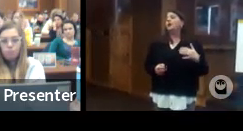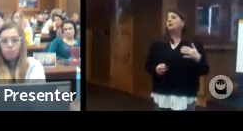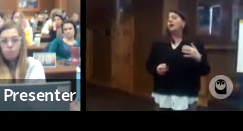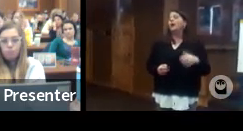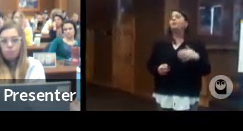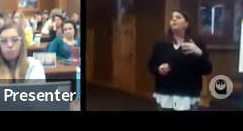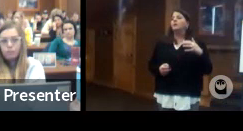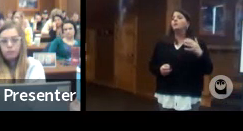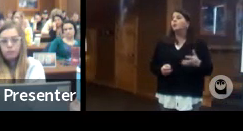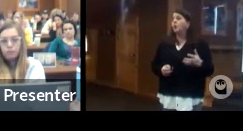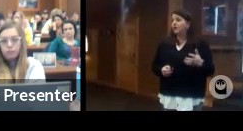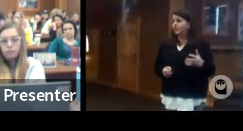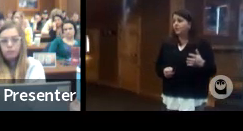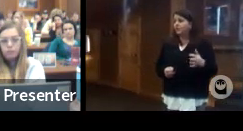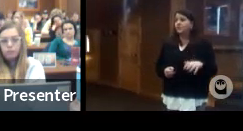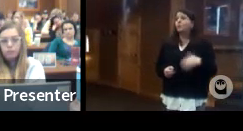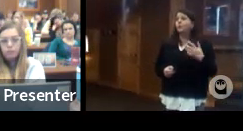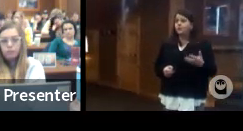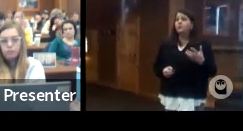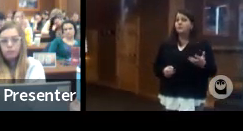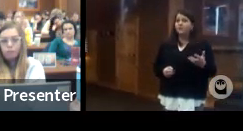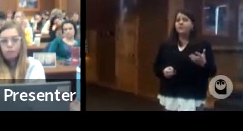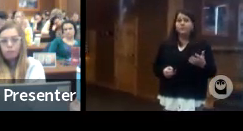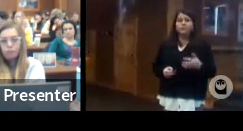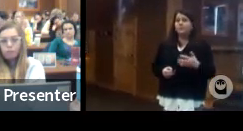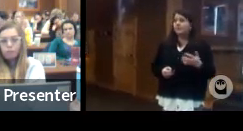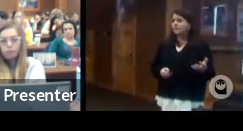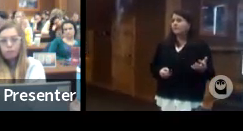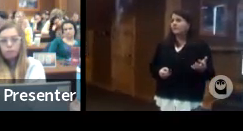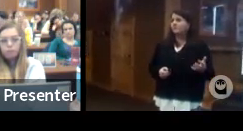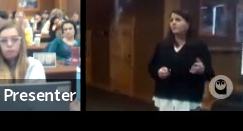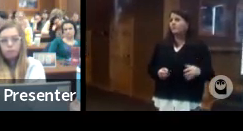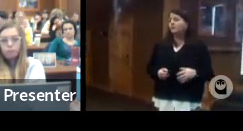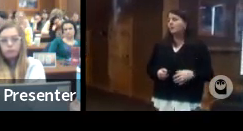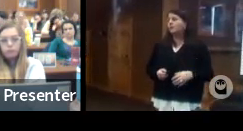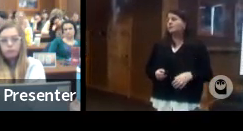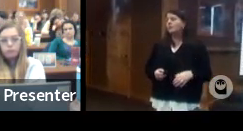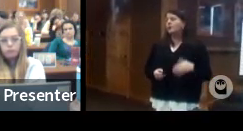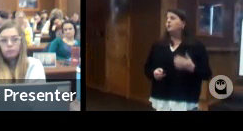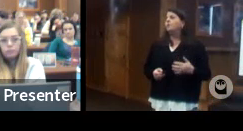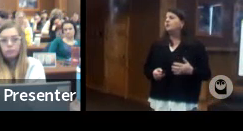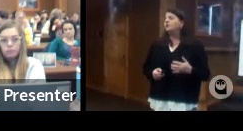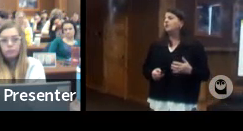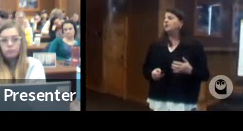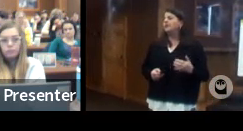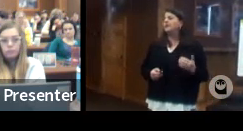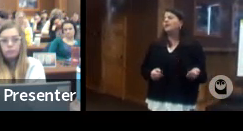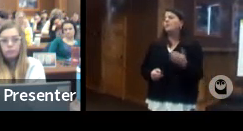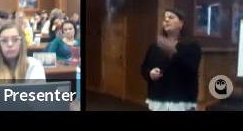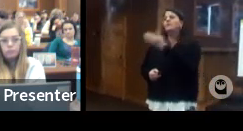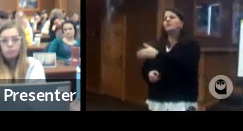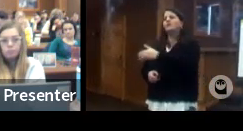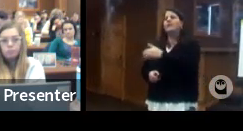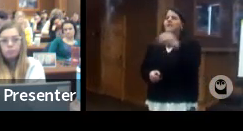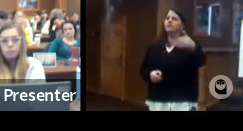you can help newer prosecutors, because we're encouraging the new ones to do this just as much as the experienced ones. Newer prosecutors, like